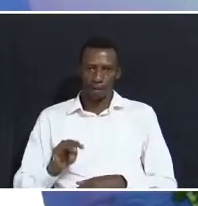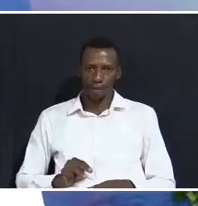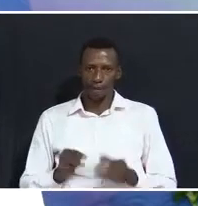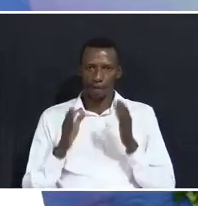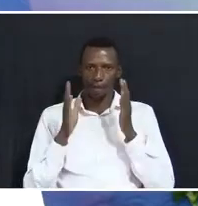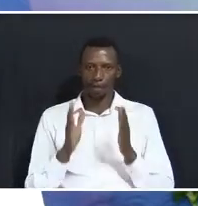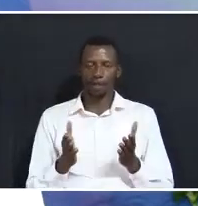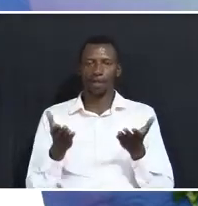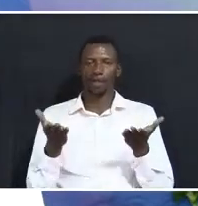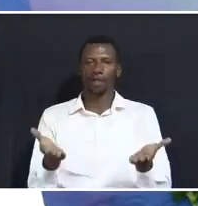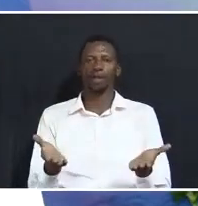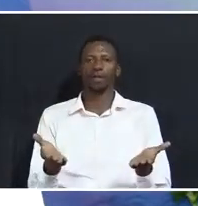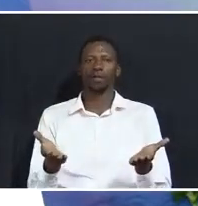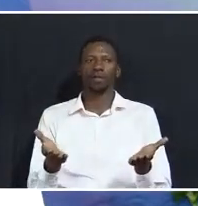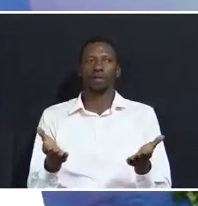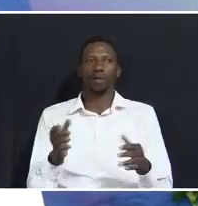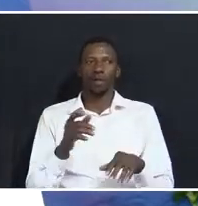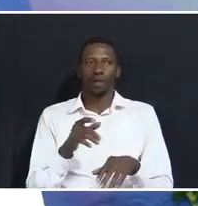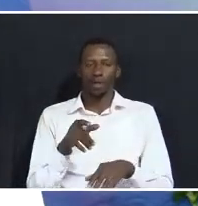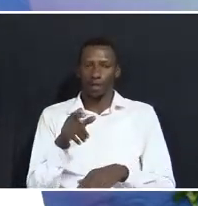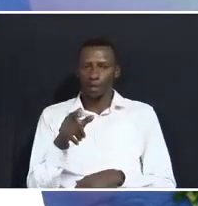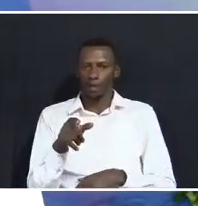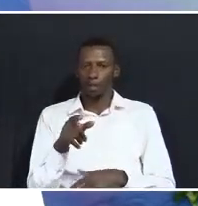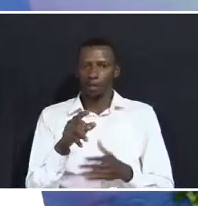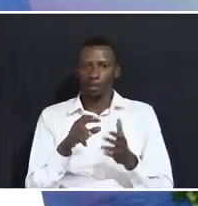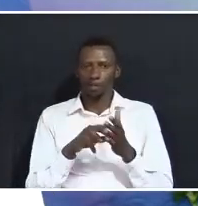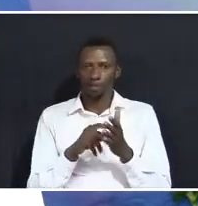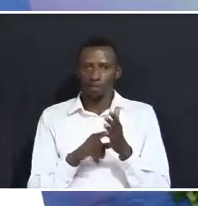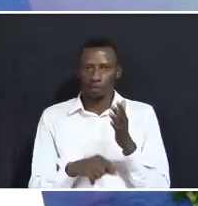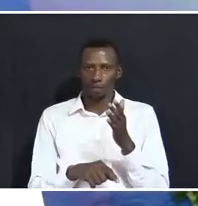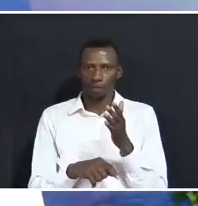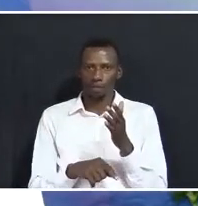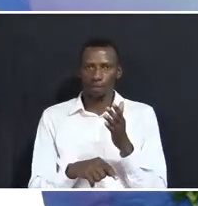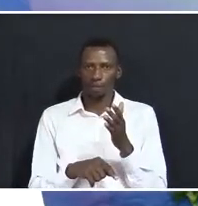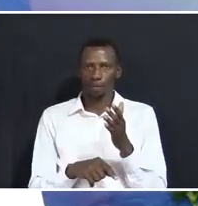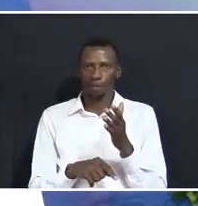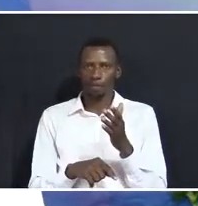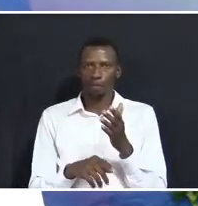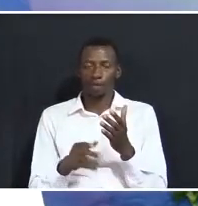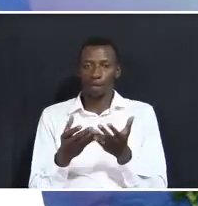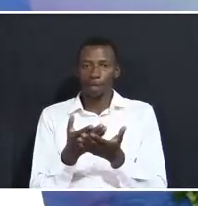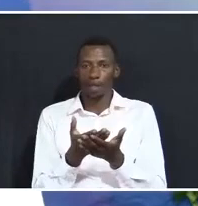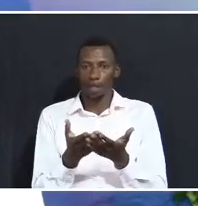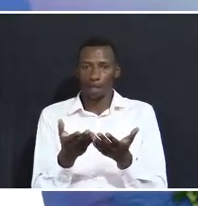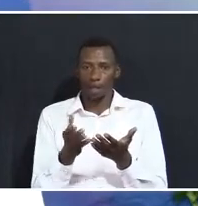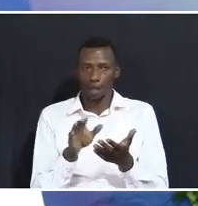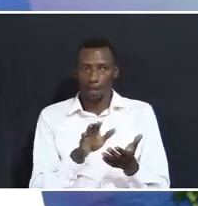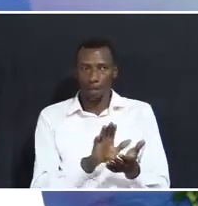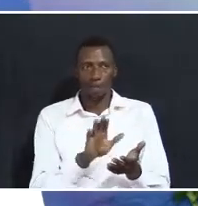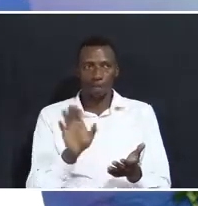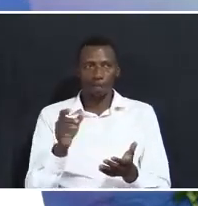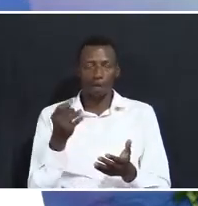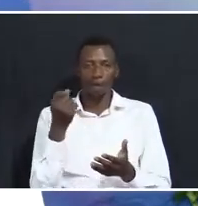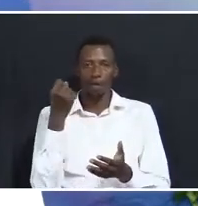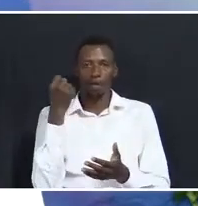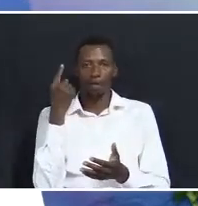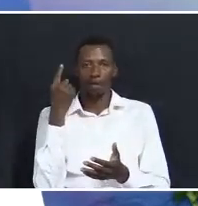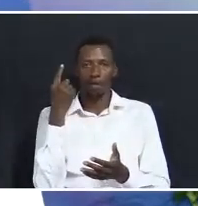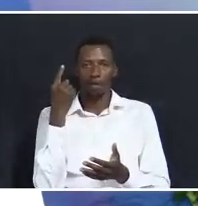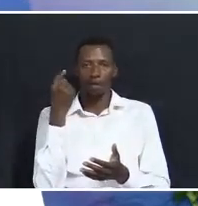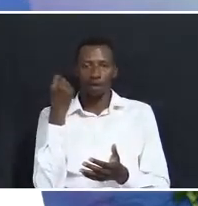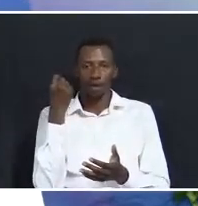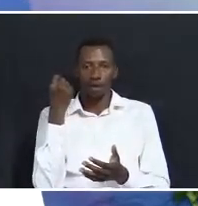And with this understanding, therefore, allow me to observe, it is their understanding of the Messiah, weird as it